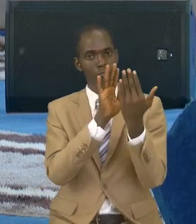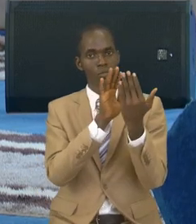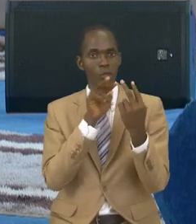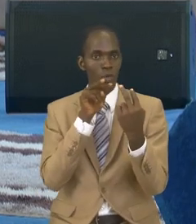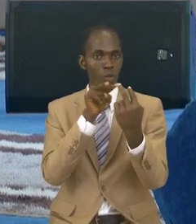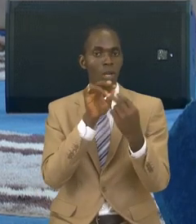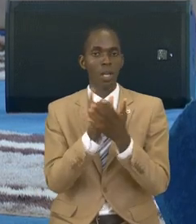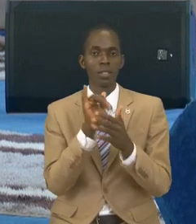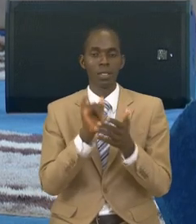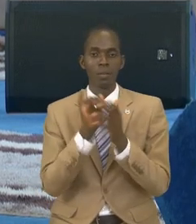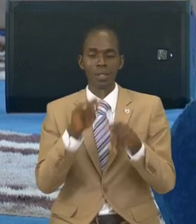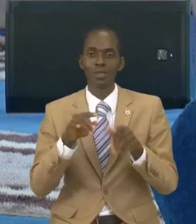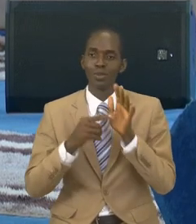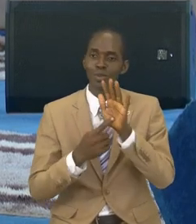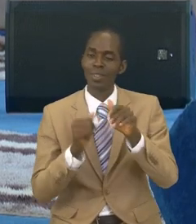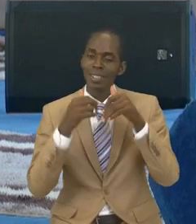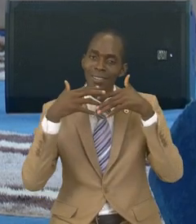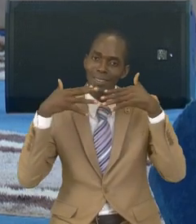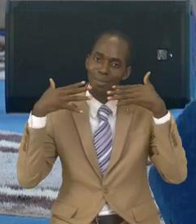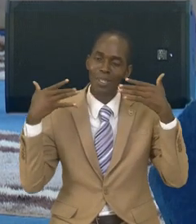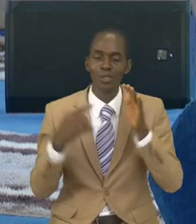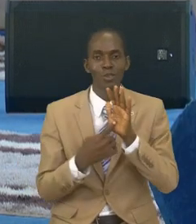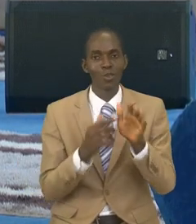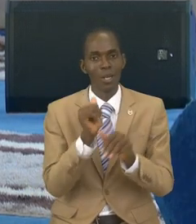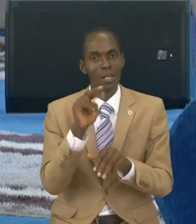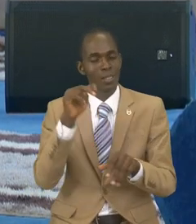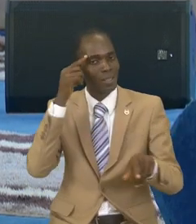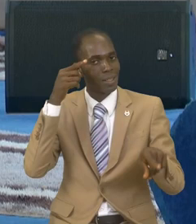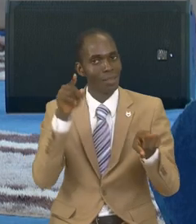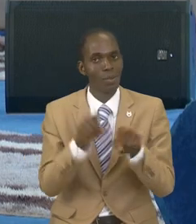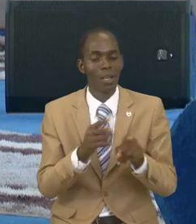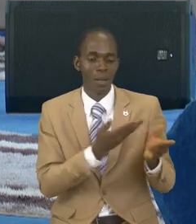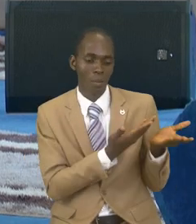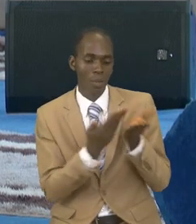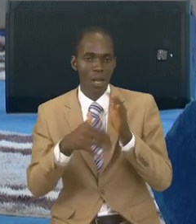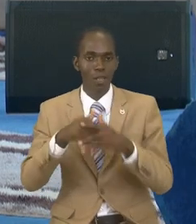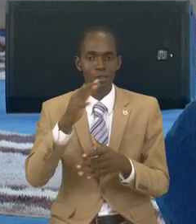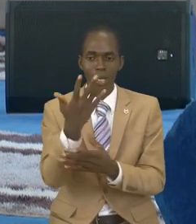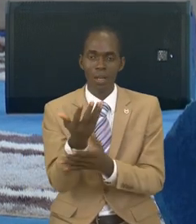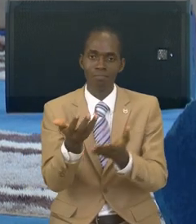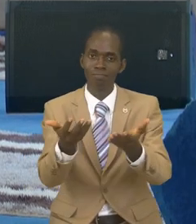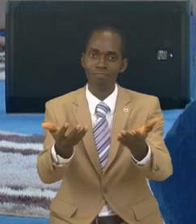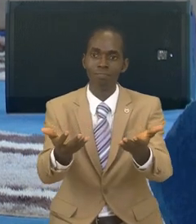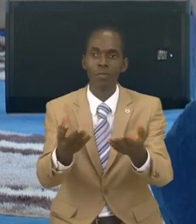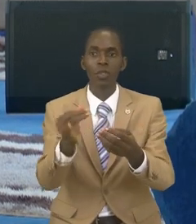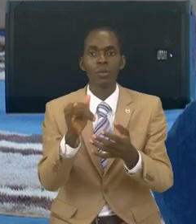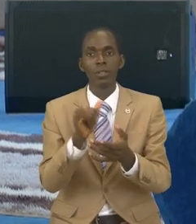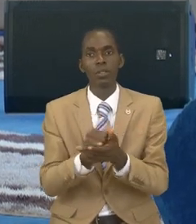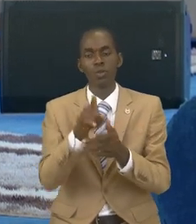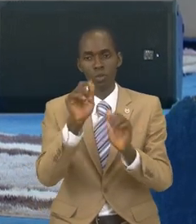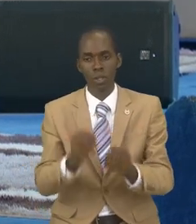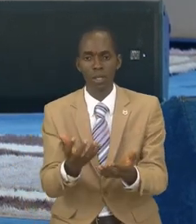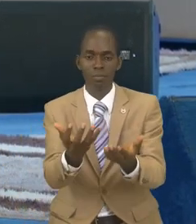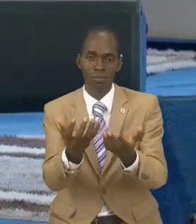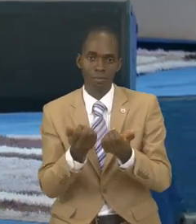a smile. I show an agreement. And I stretch out my hand so that I can receive.